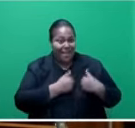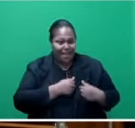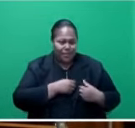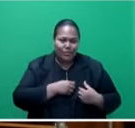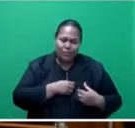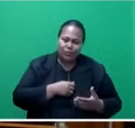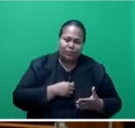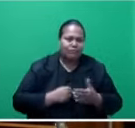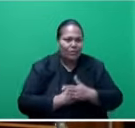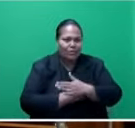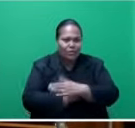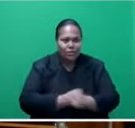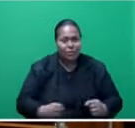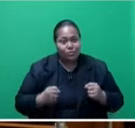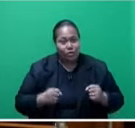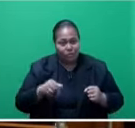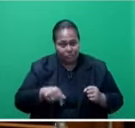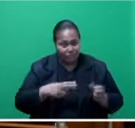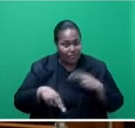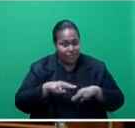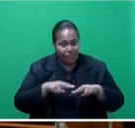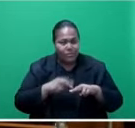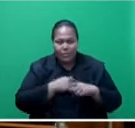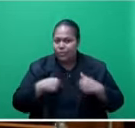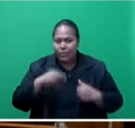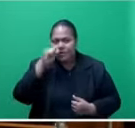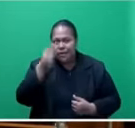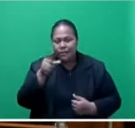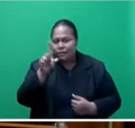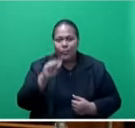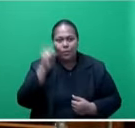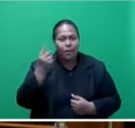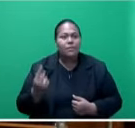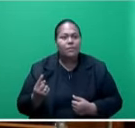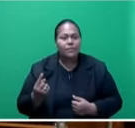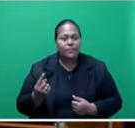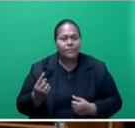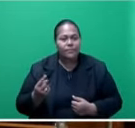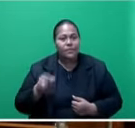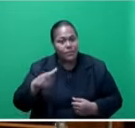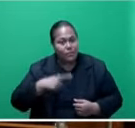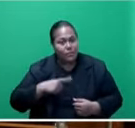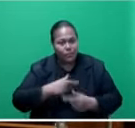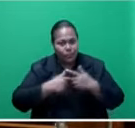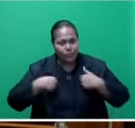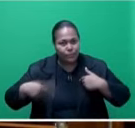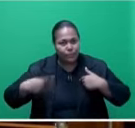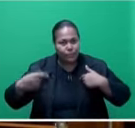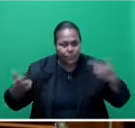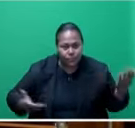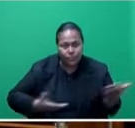make more meaningful impact. We cannot do this alone, Mr. Speaker. So that's why we continue dialogue with